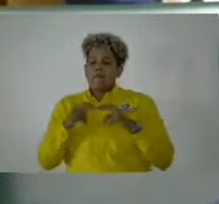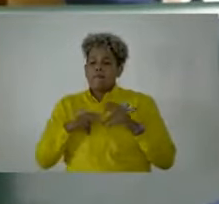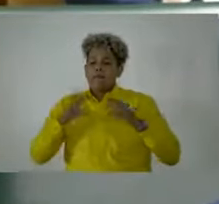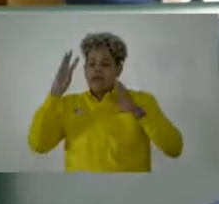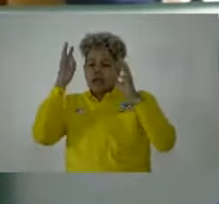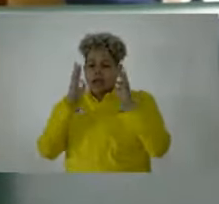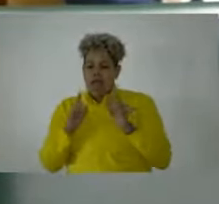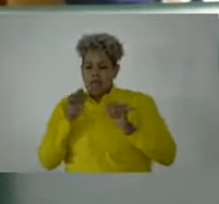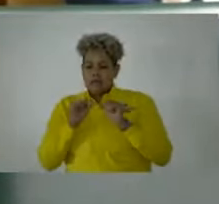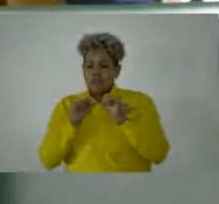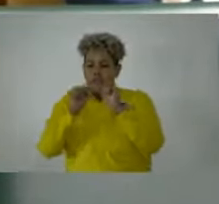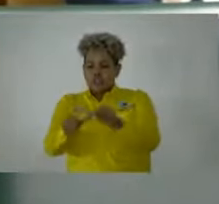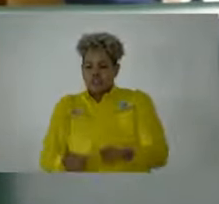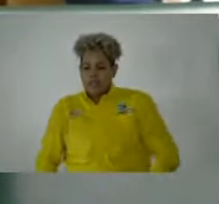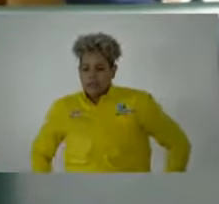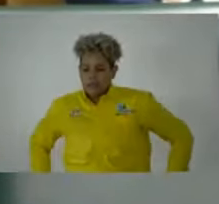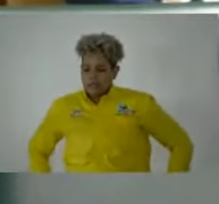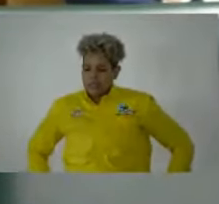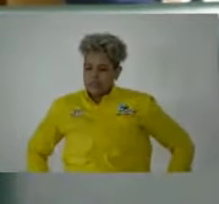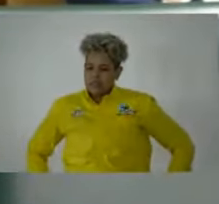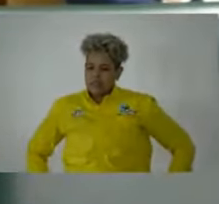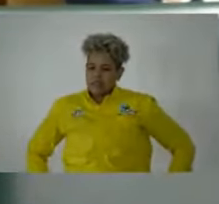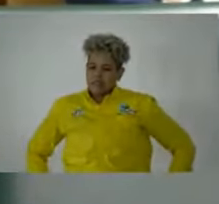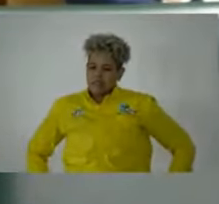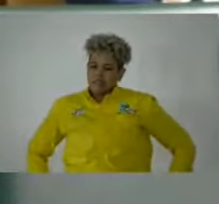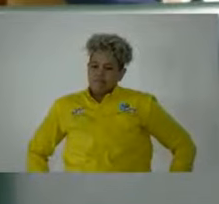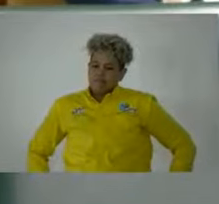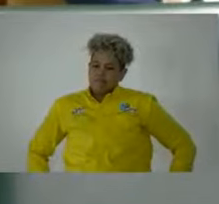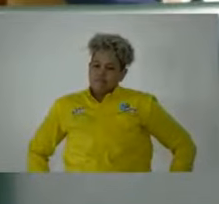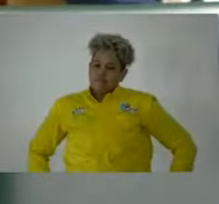climate sustainability.